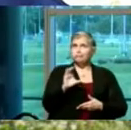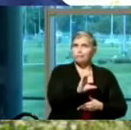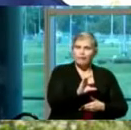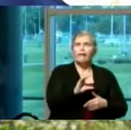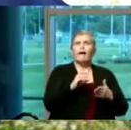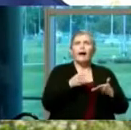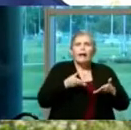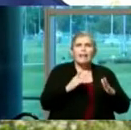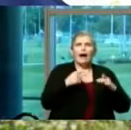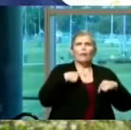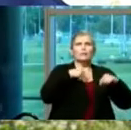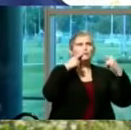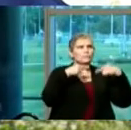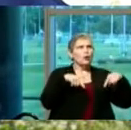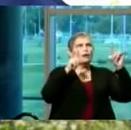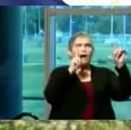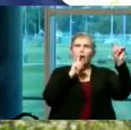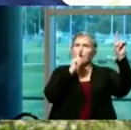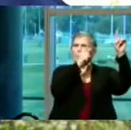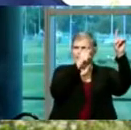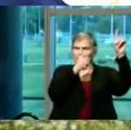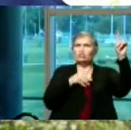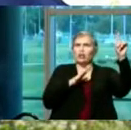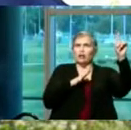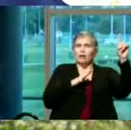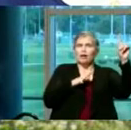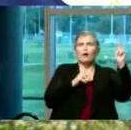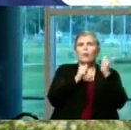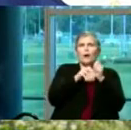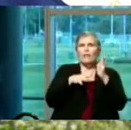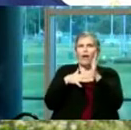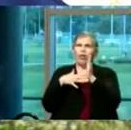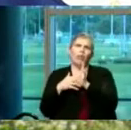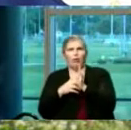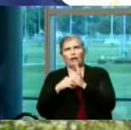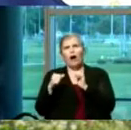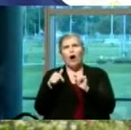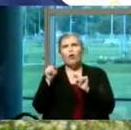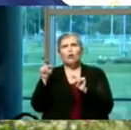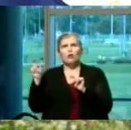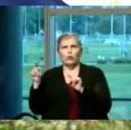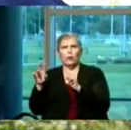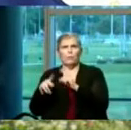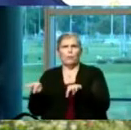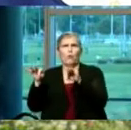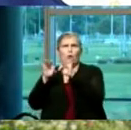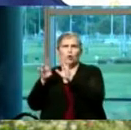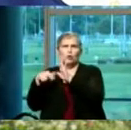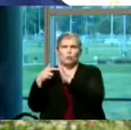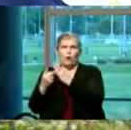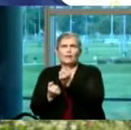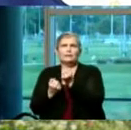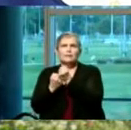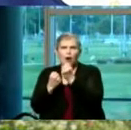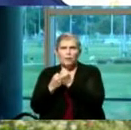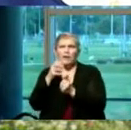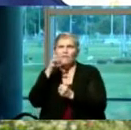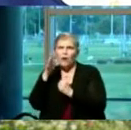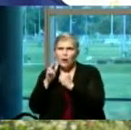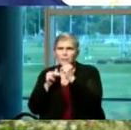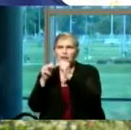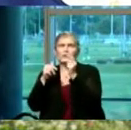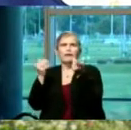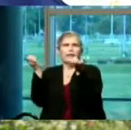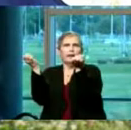allow us to accomplish the purpose of this initiative without compromising CC's other important role to support farm bill programs and meet